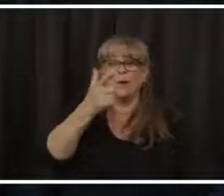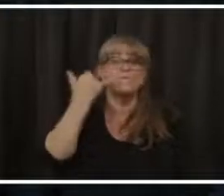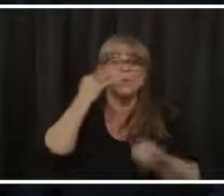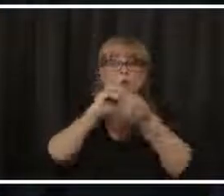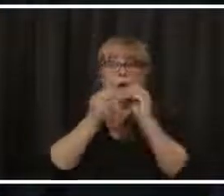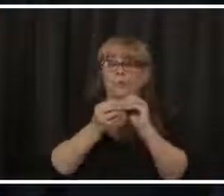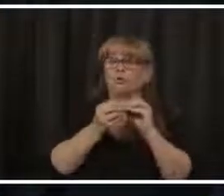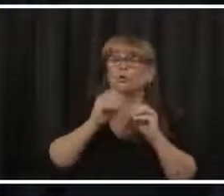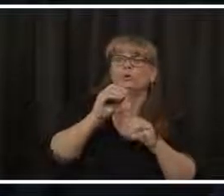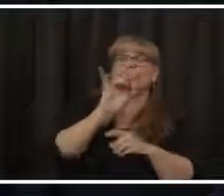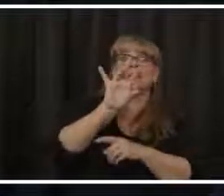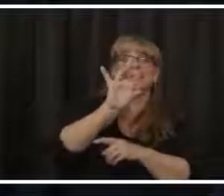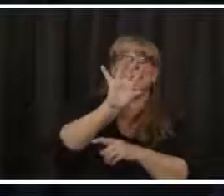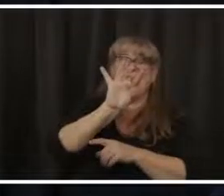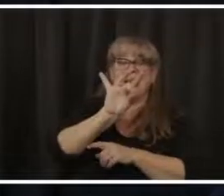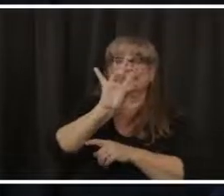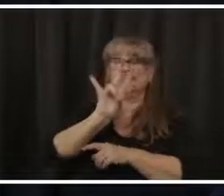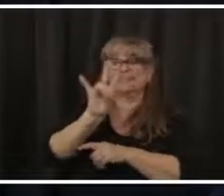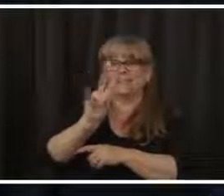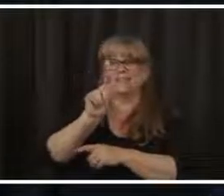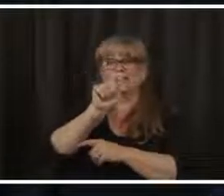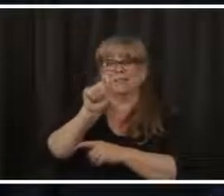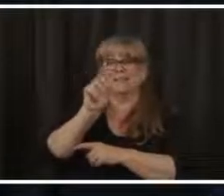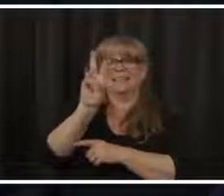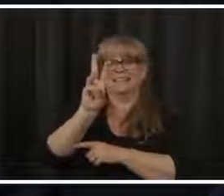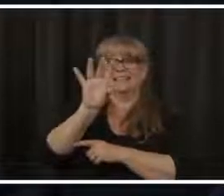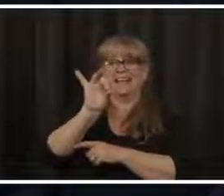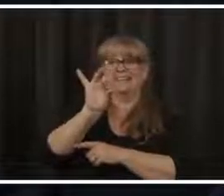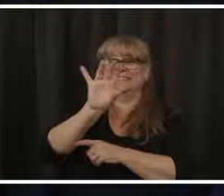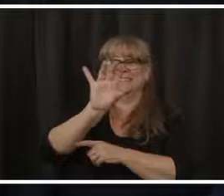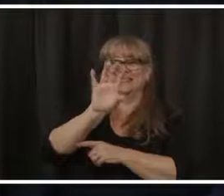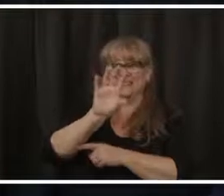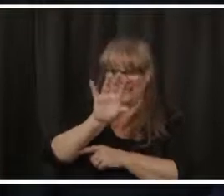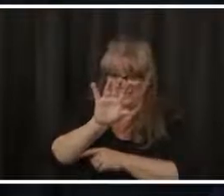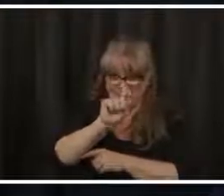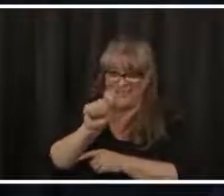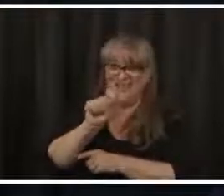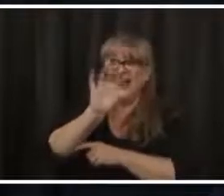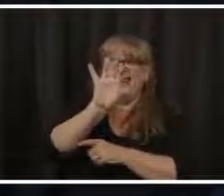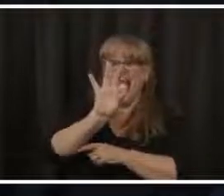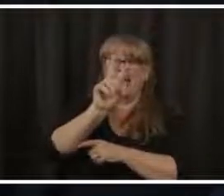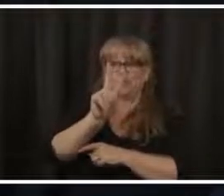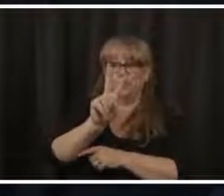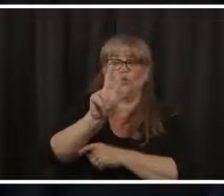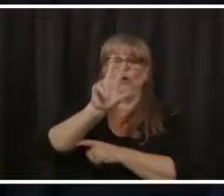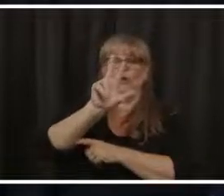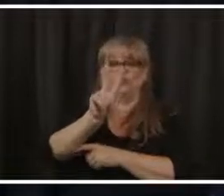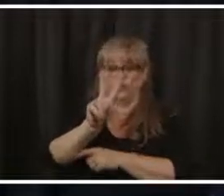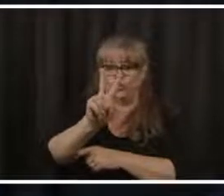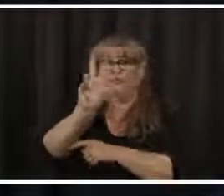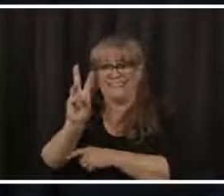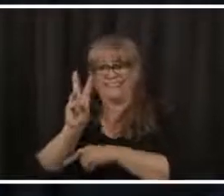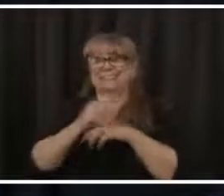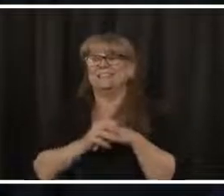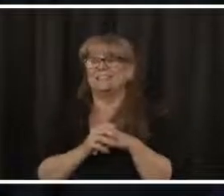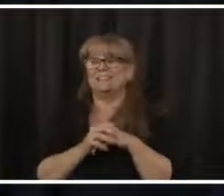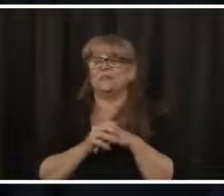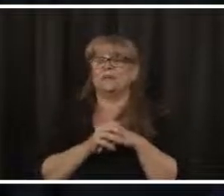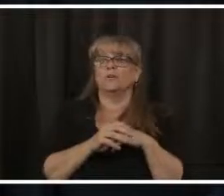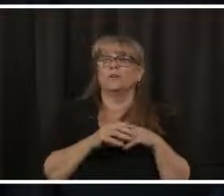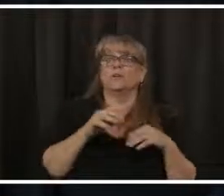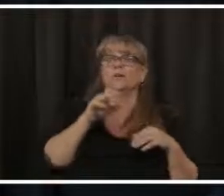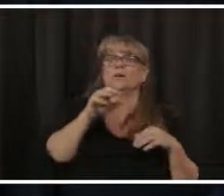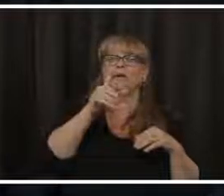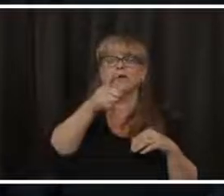877-268-2926. They can help you identify pharmacies near you, grocery stores, other places you can do it if you don't feel like going to one of the drive-through